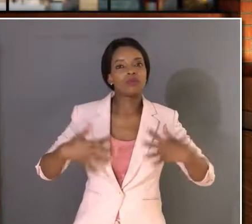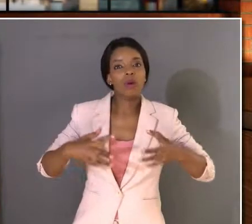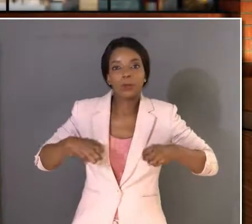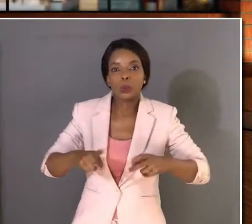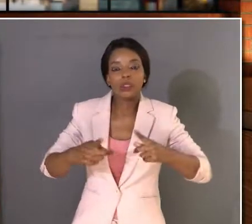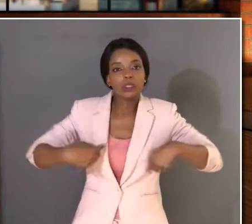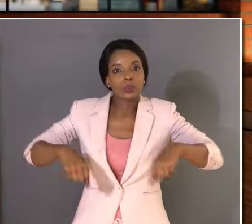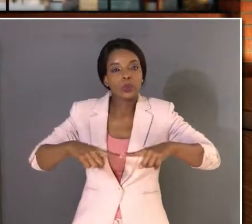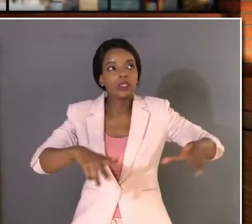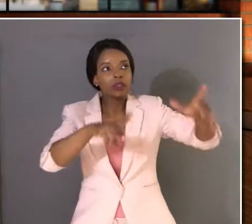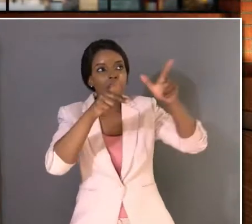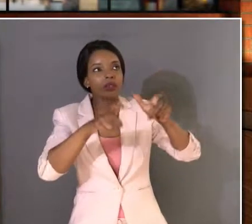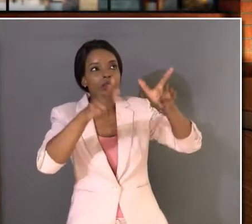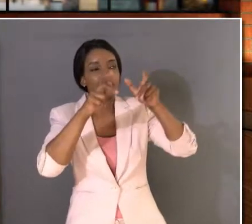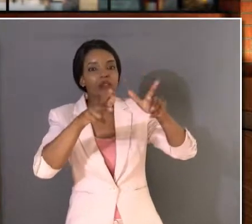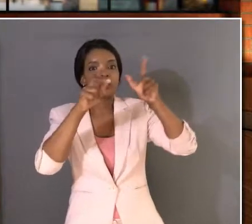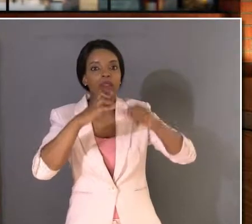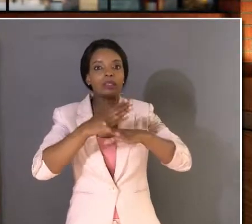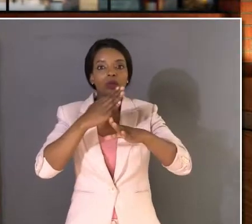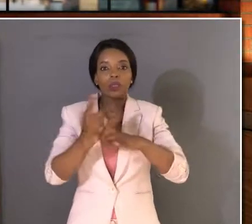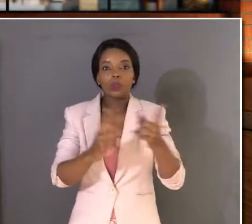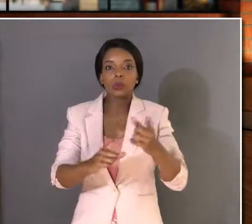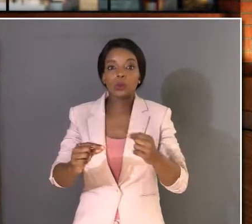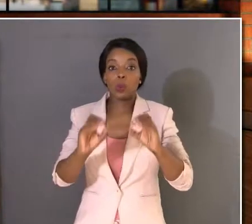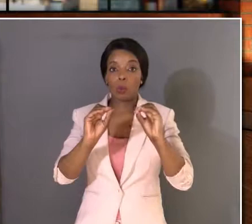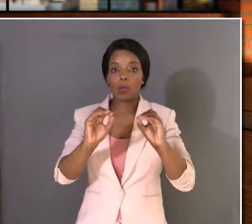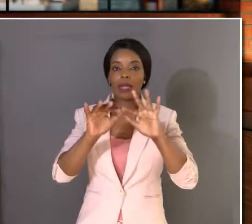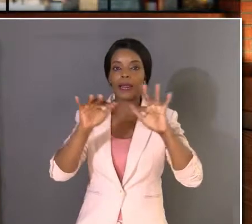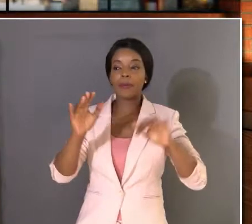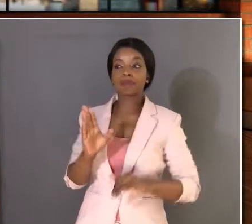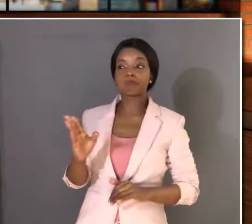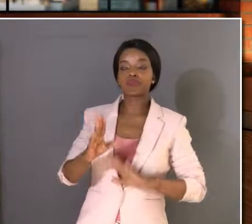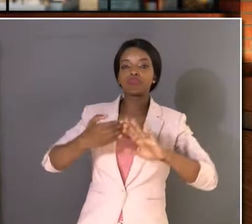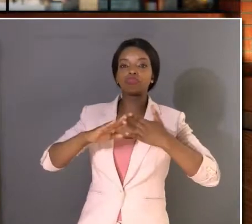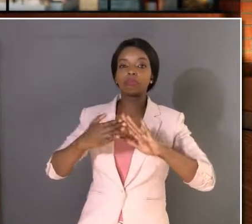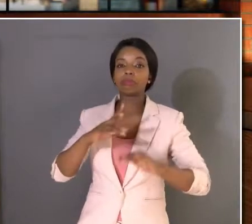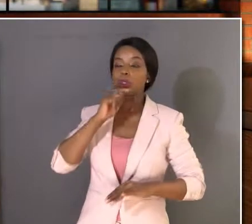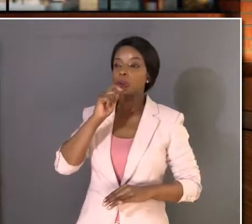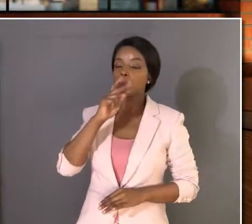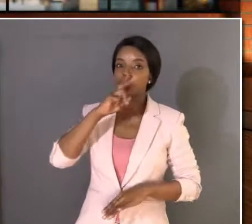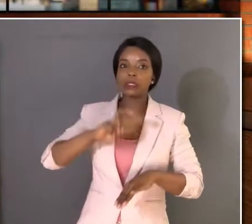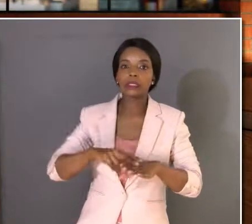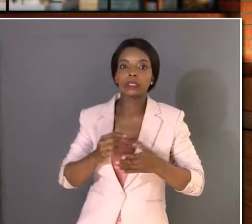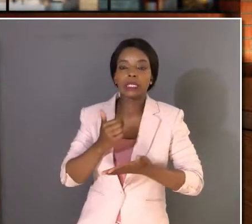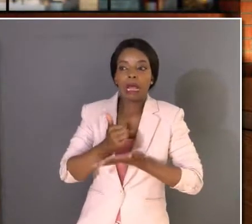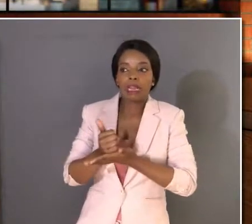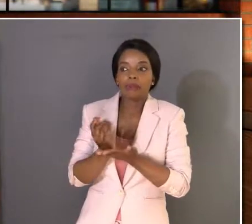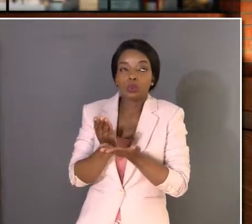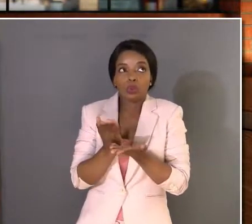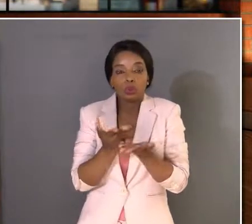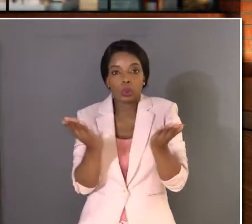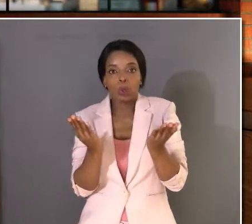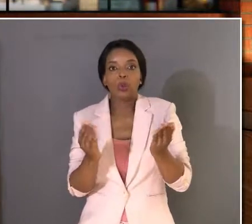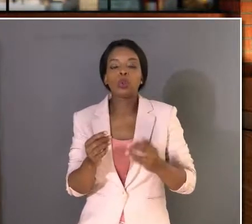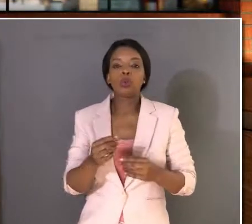among those vulnerable members of society who truly need it. Alex Msichana saying, thank you for